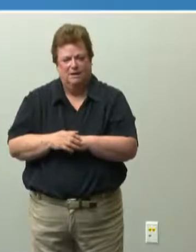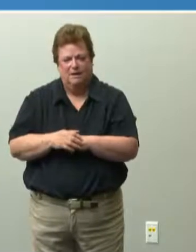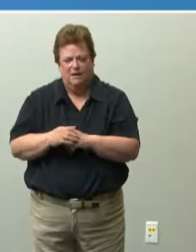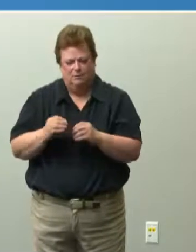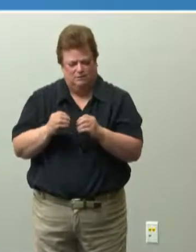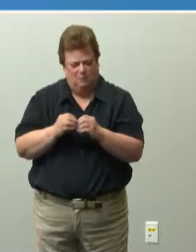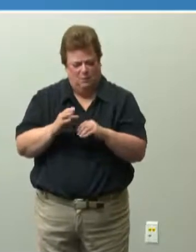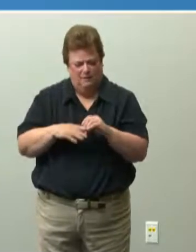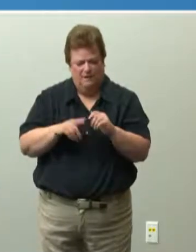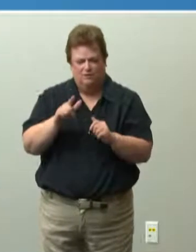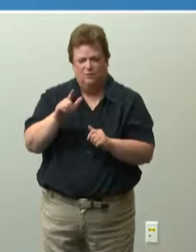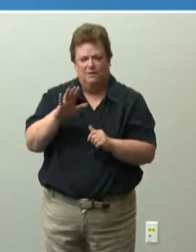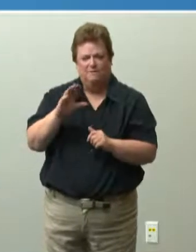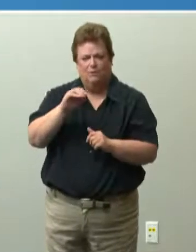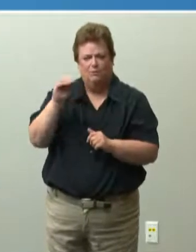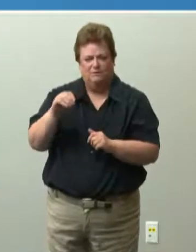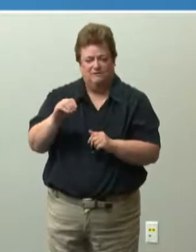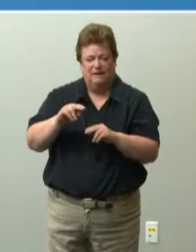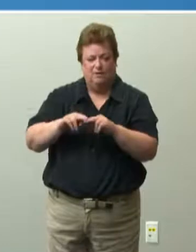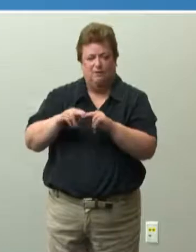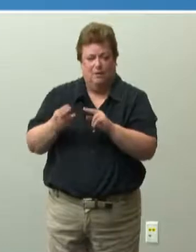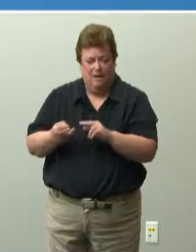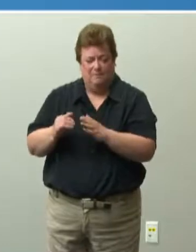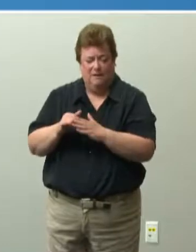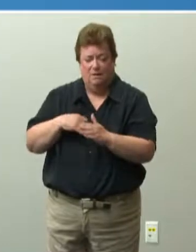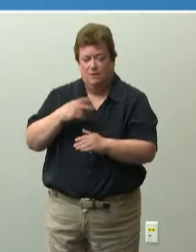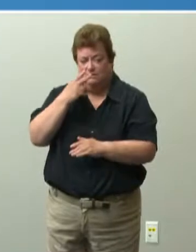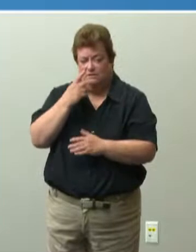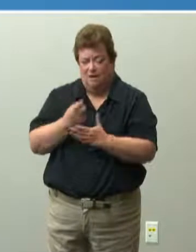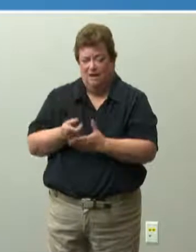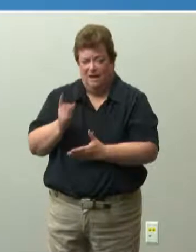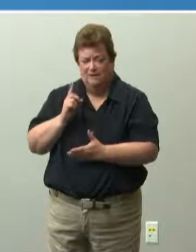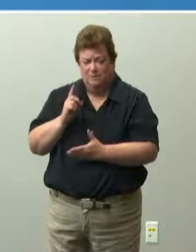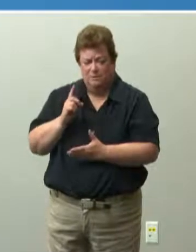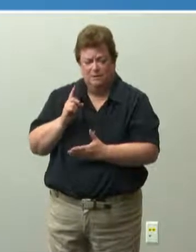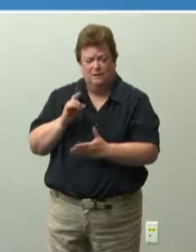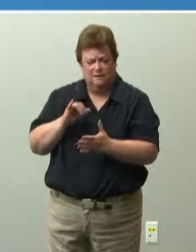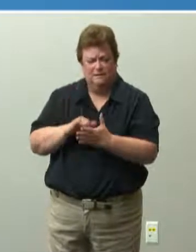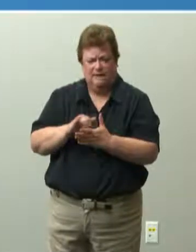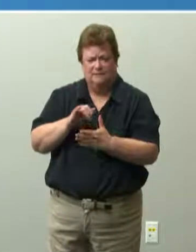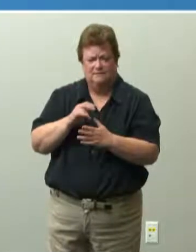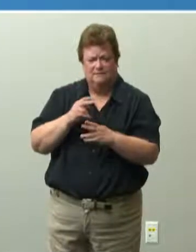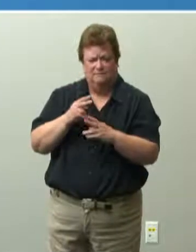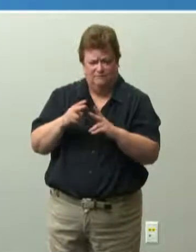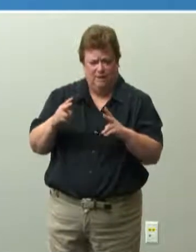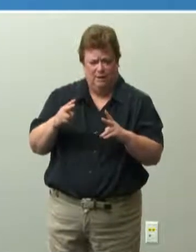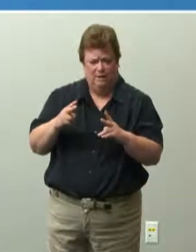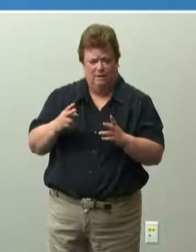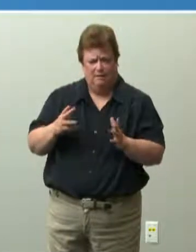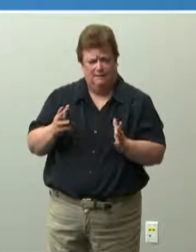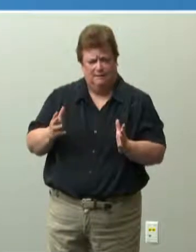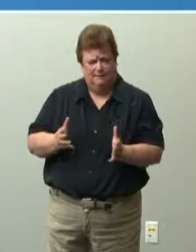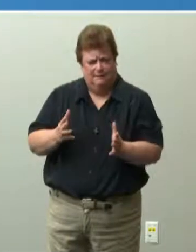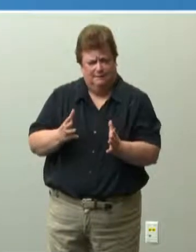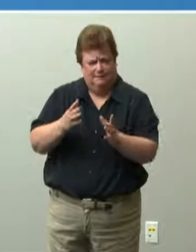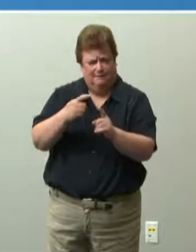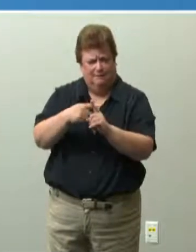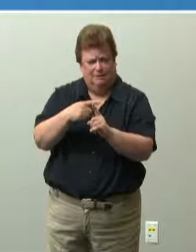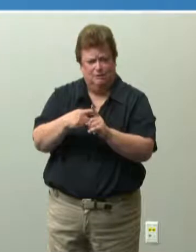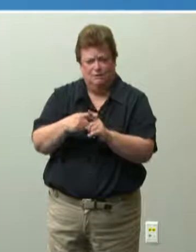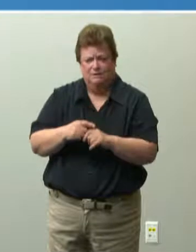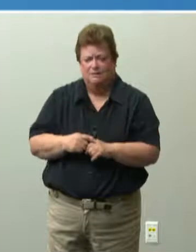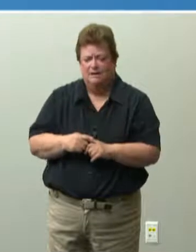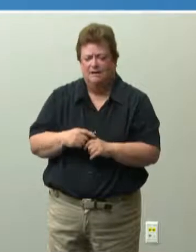a 24% drop that we saw last week, which is really encouraging. But it'll take a little bit for that to catch up with